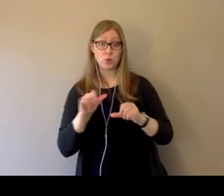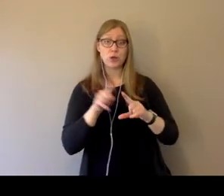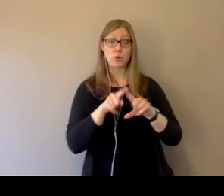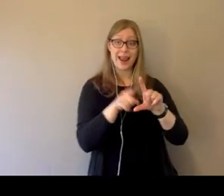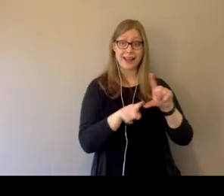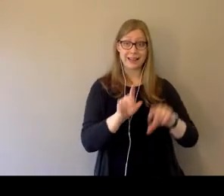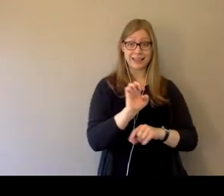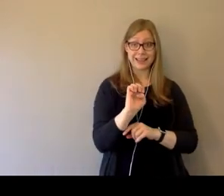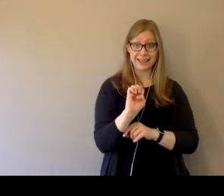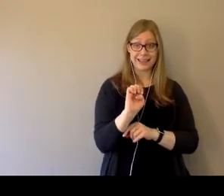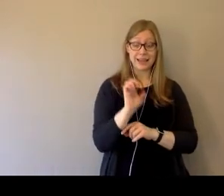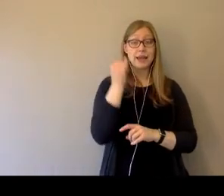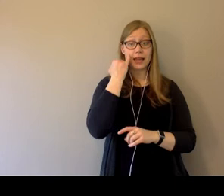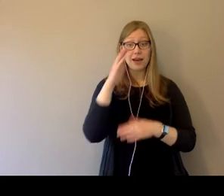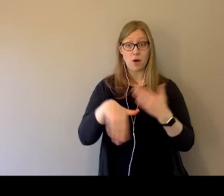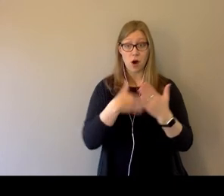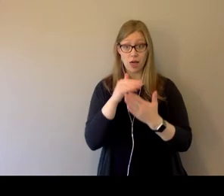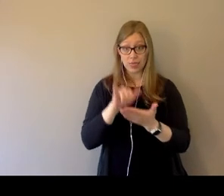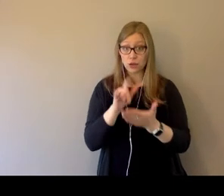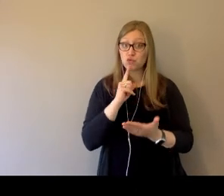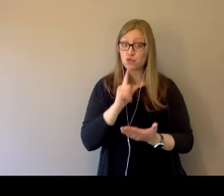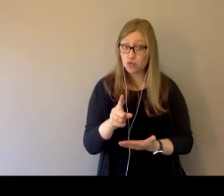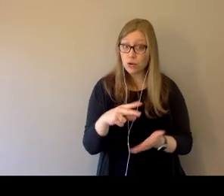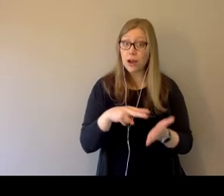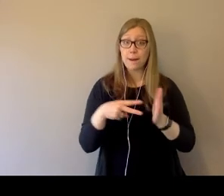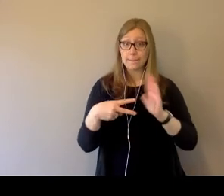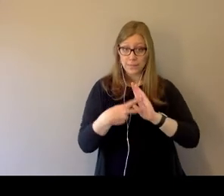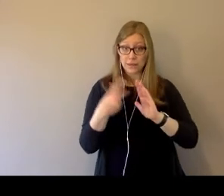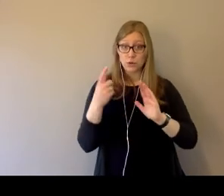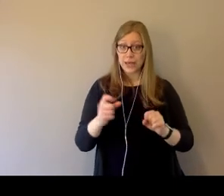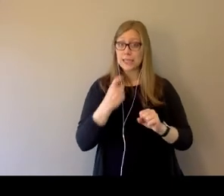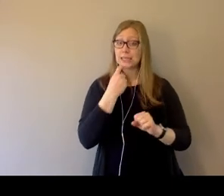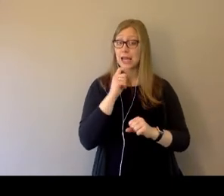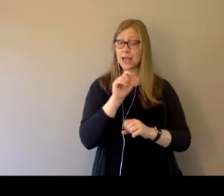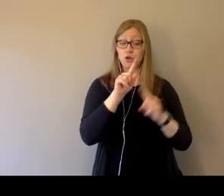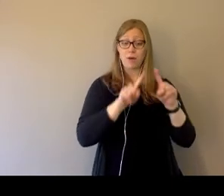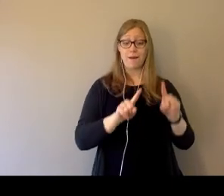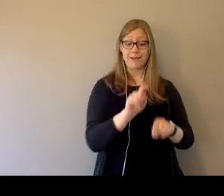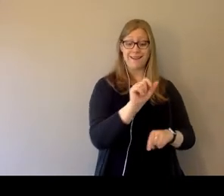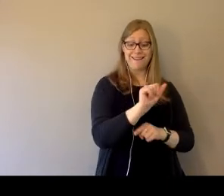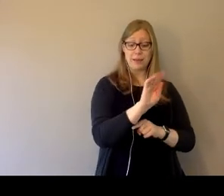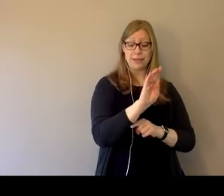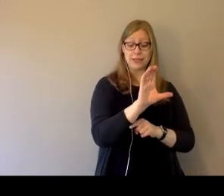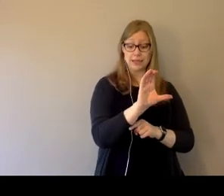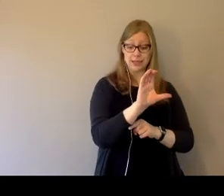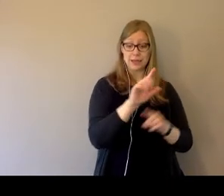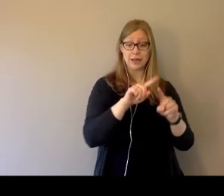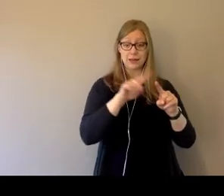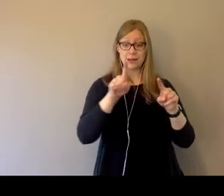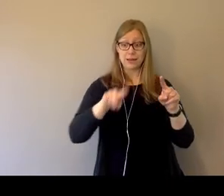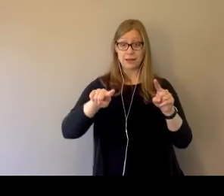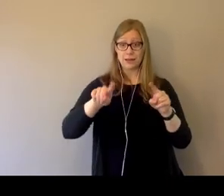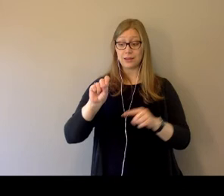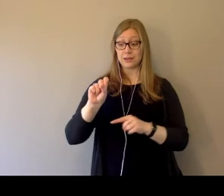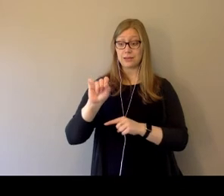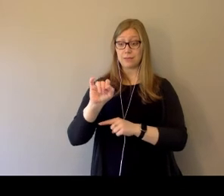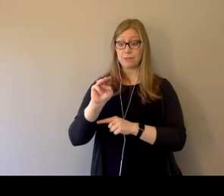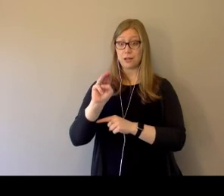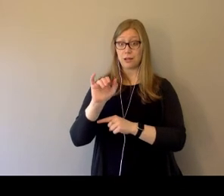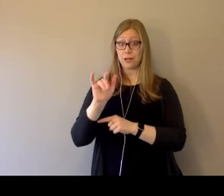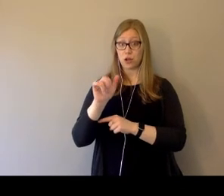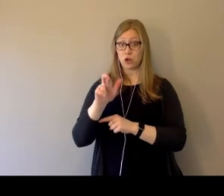triangles, triangle A, B, C, is similar to triangle D,